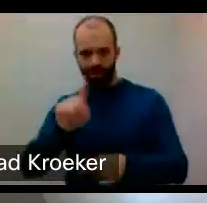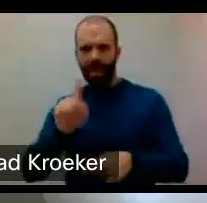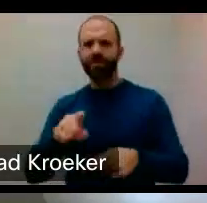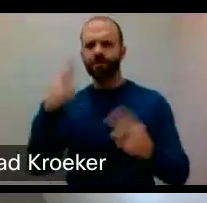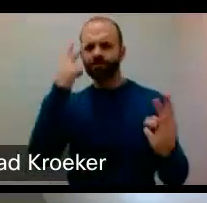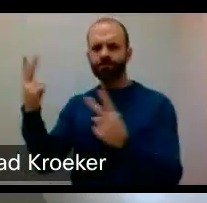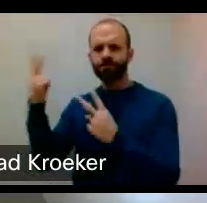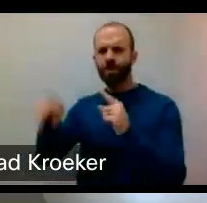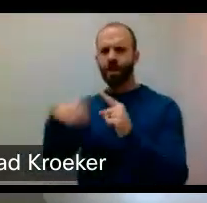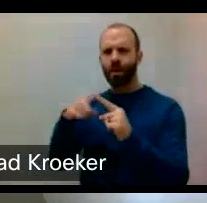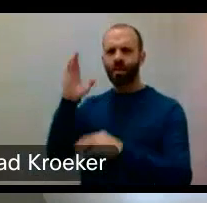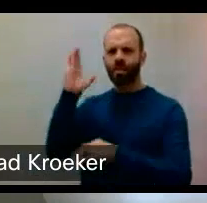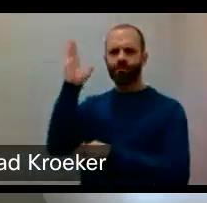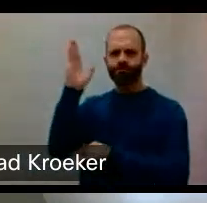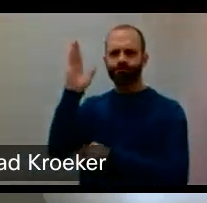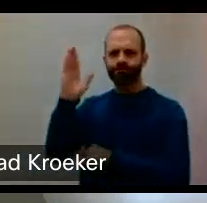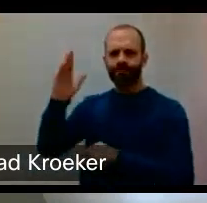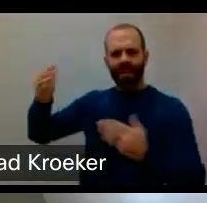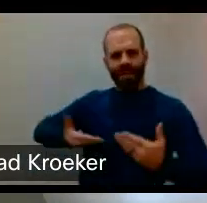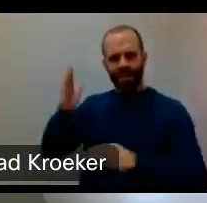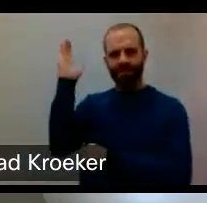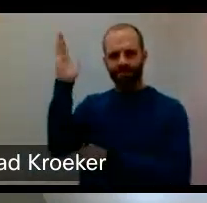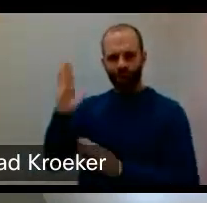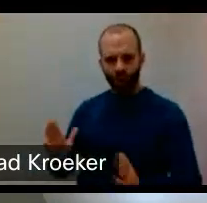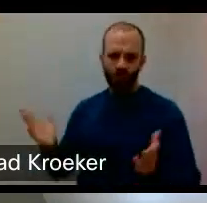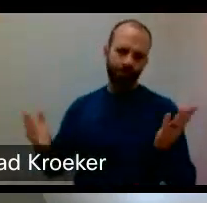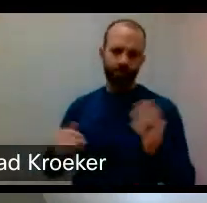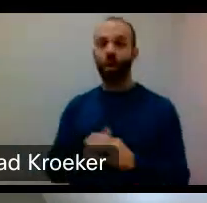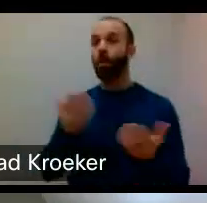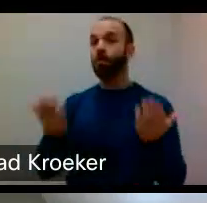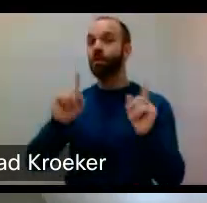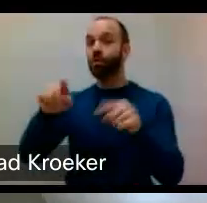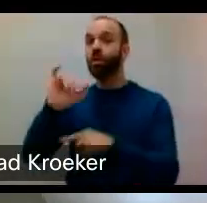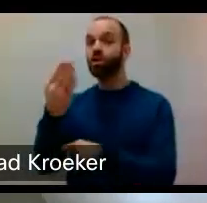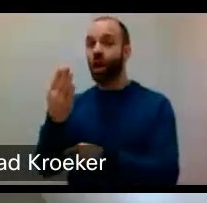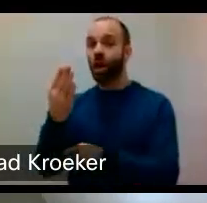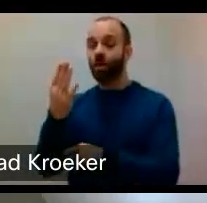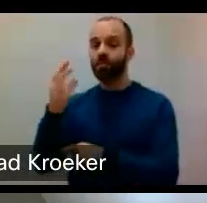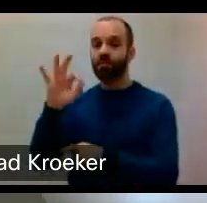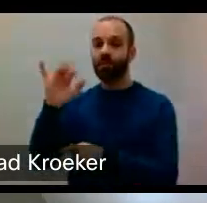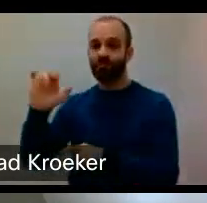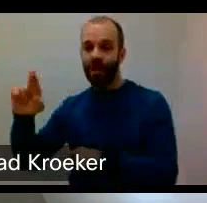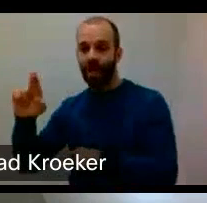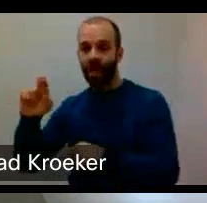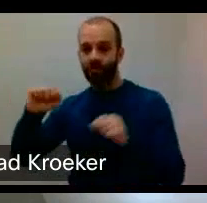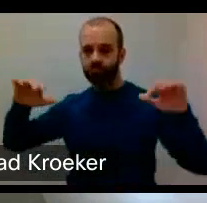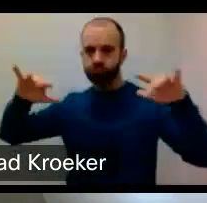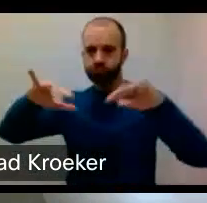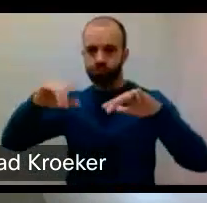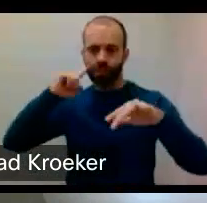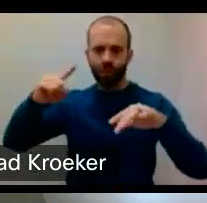lecture. Maybe you attended a job fair as part of your program, and you're asked to reflect on that